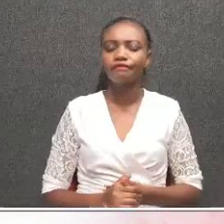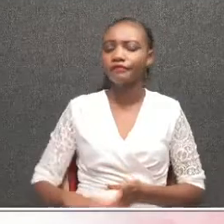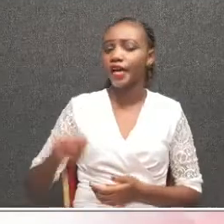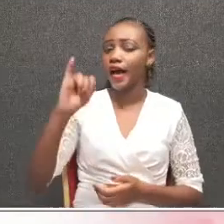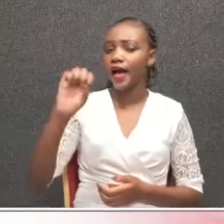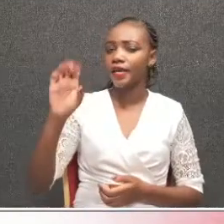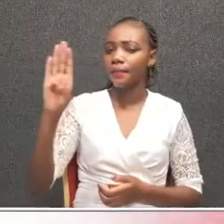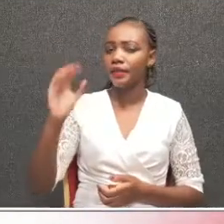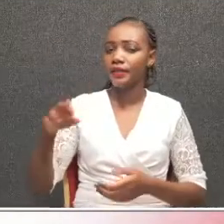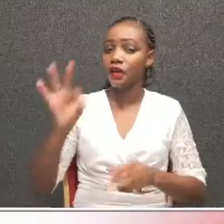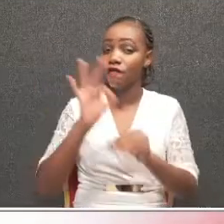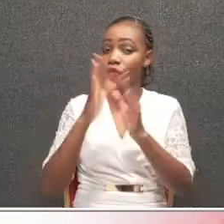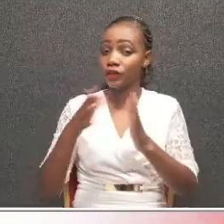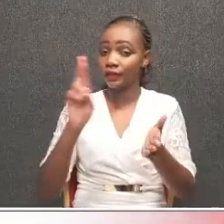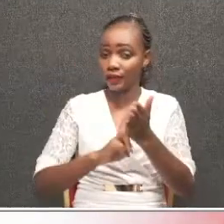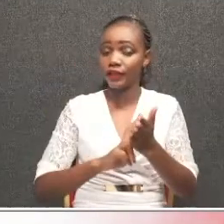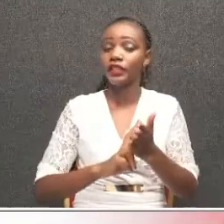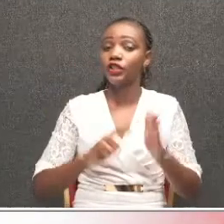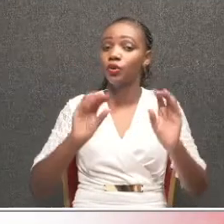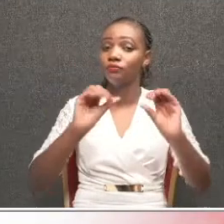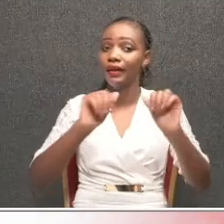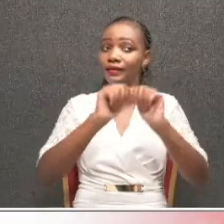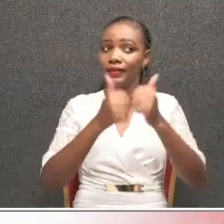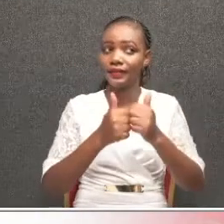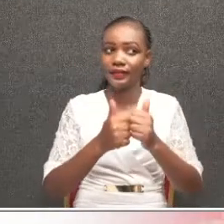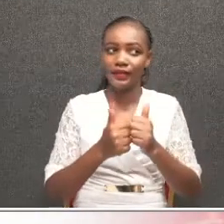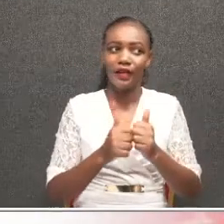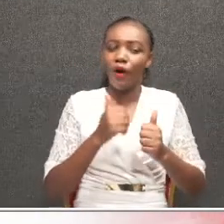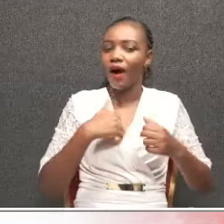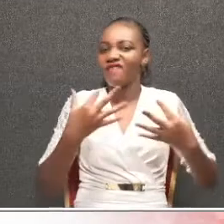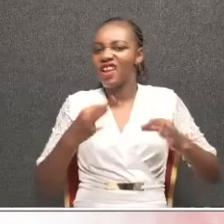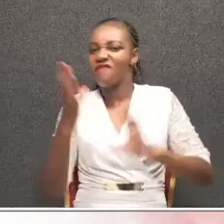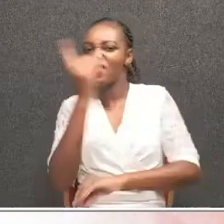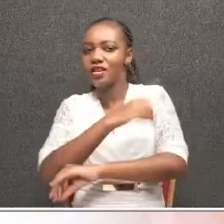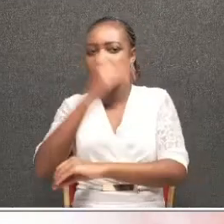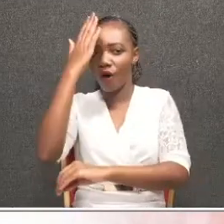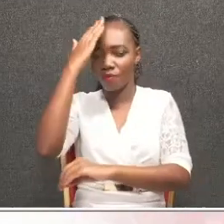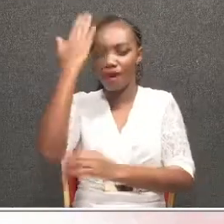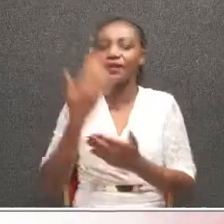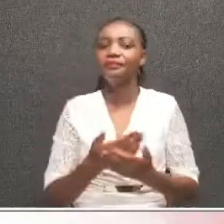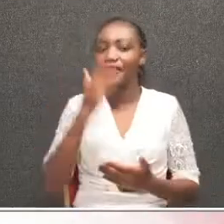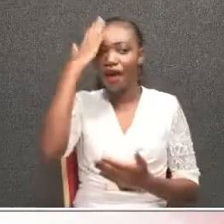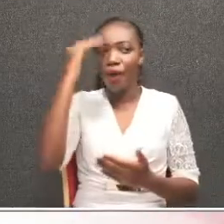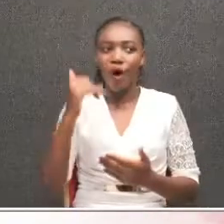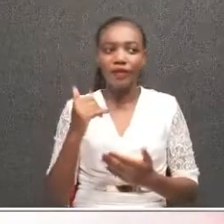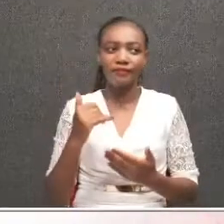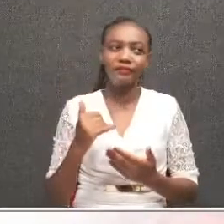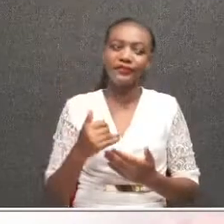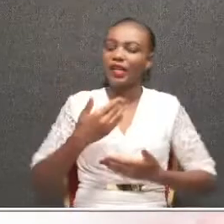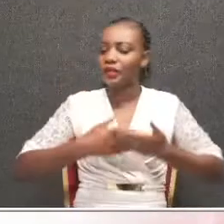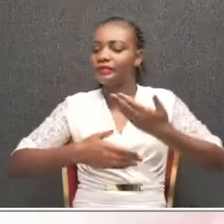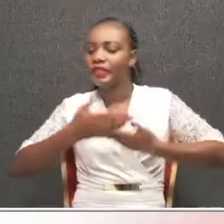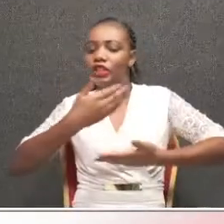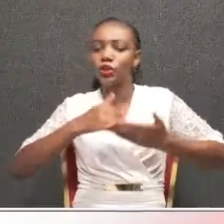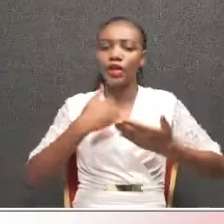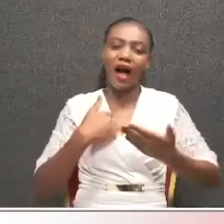IEBC voter registration agents literally had a field day on Monday, spending their time sunk in conversations to